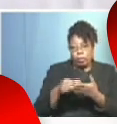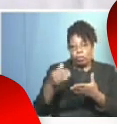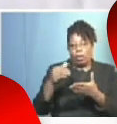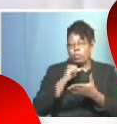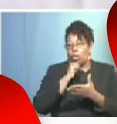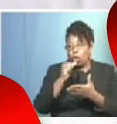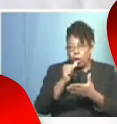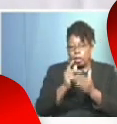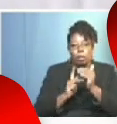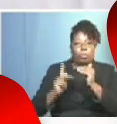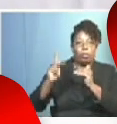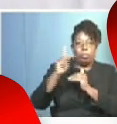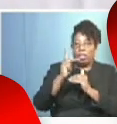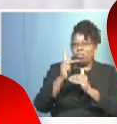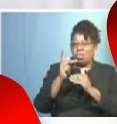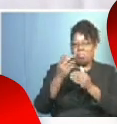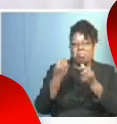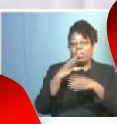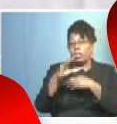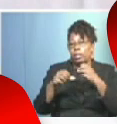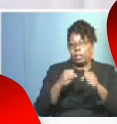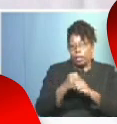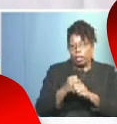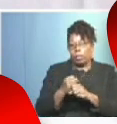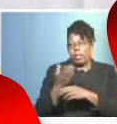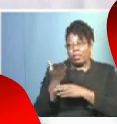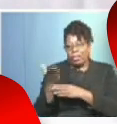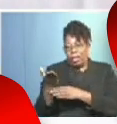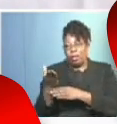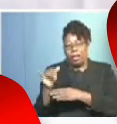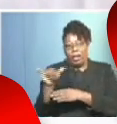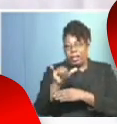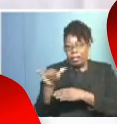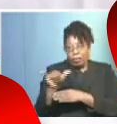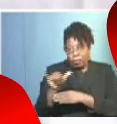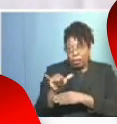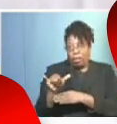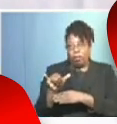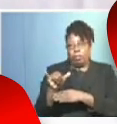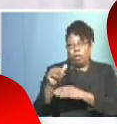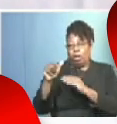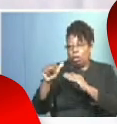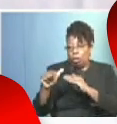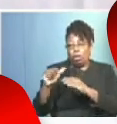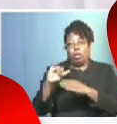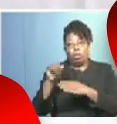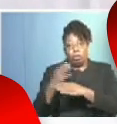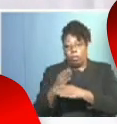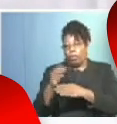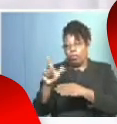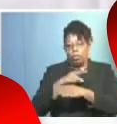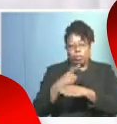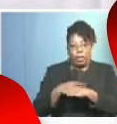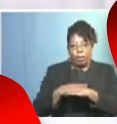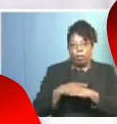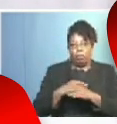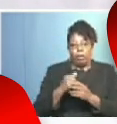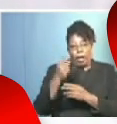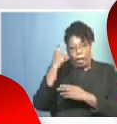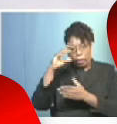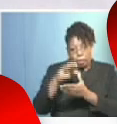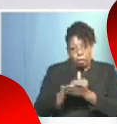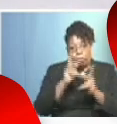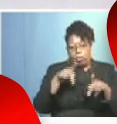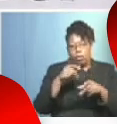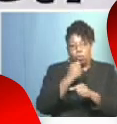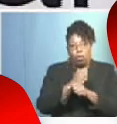years for whatever reason, but they've been in a rank for a number of years. And the idea is to, I think that when a person works hard, they have